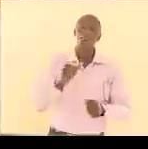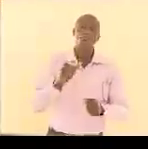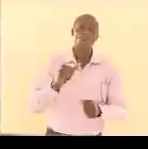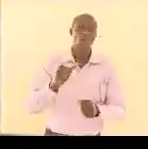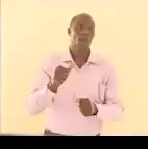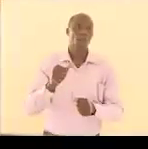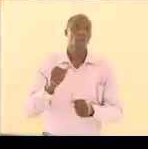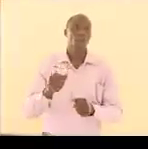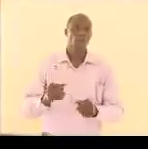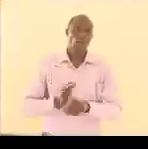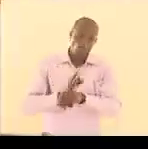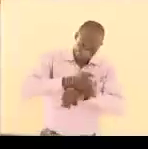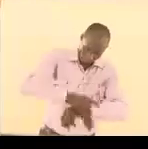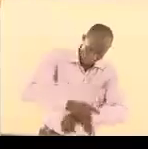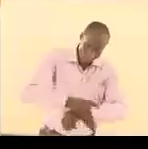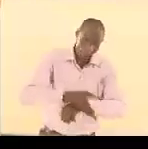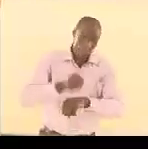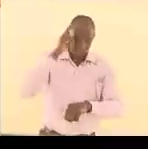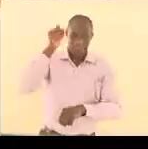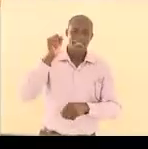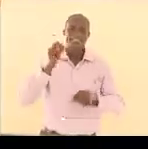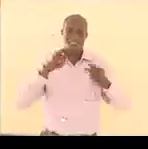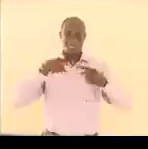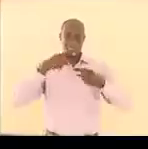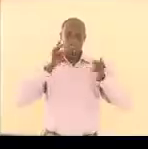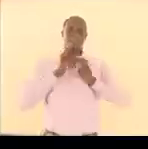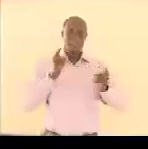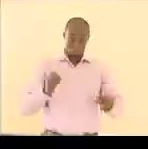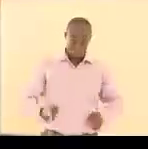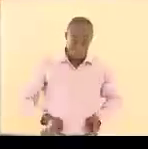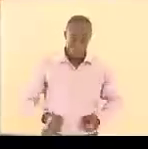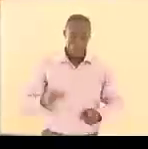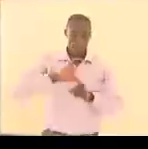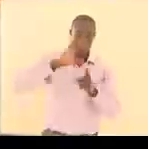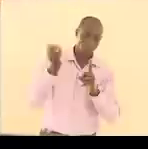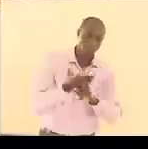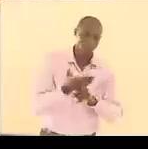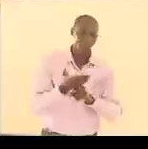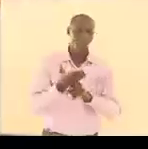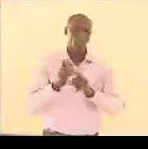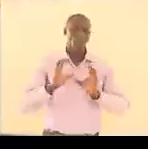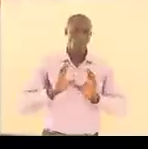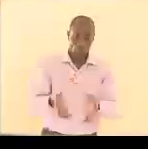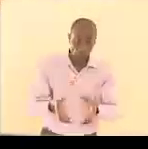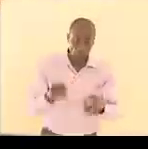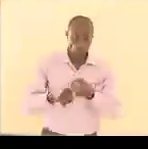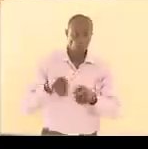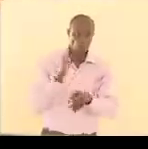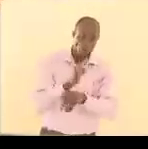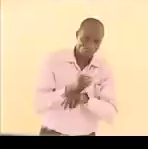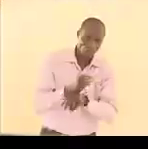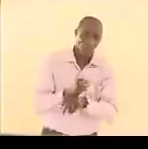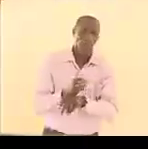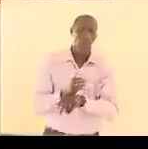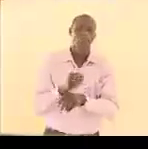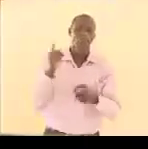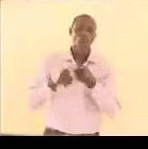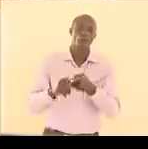his limited human categories on God. He cannot make God to function according to his